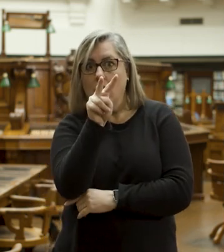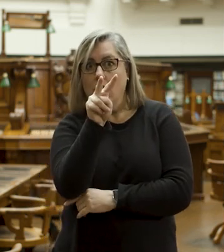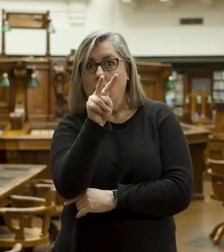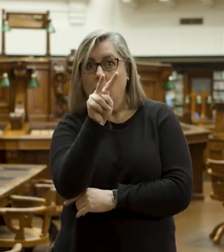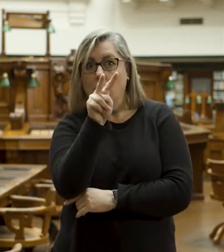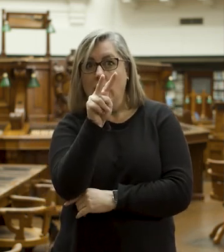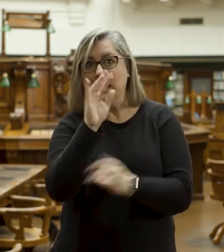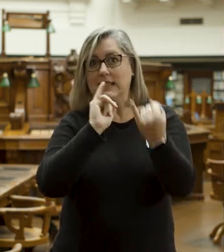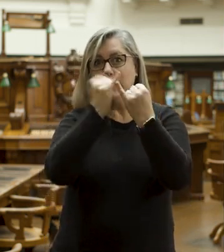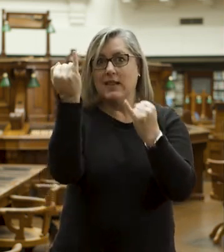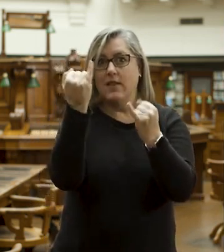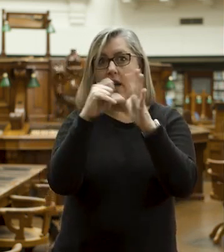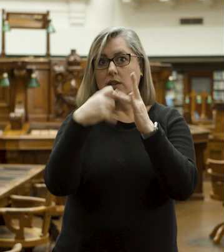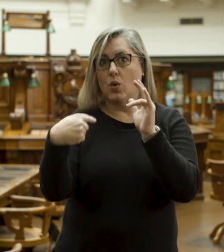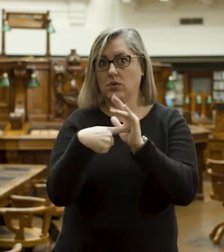at that silver dot.